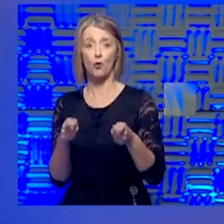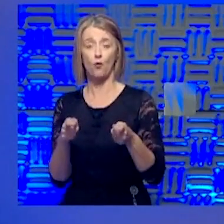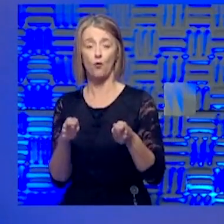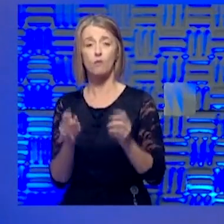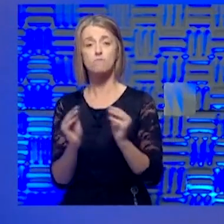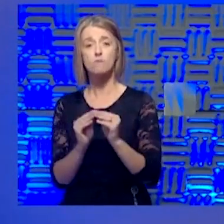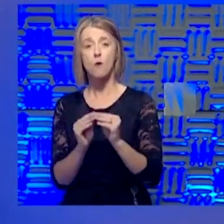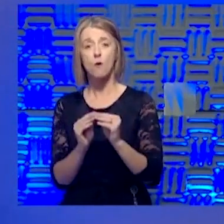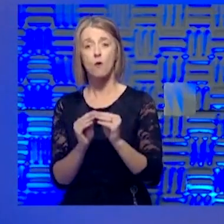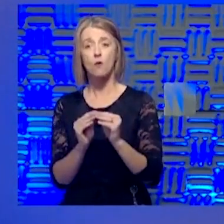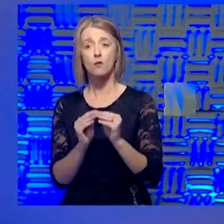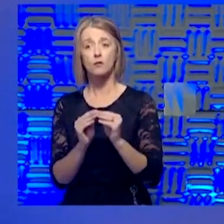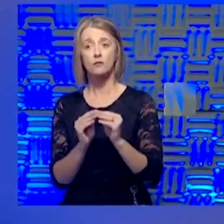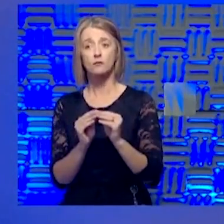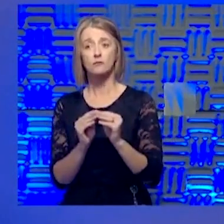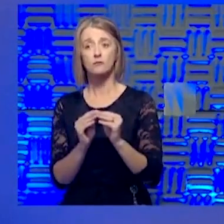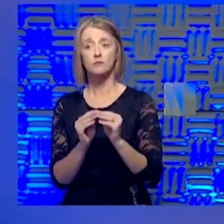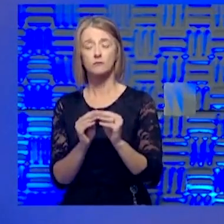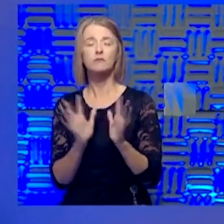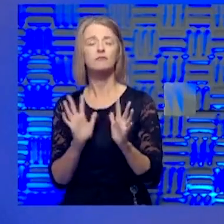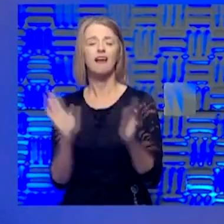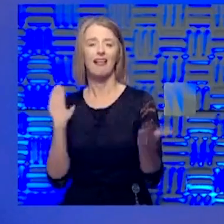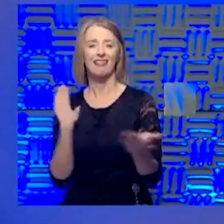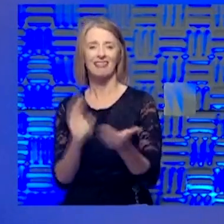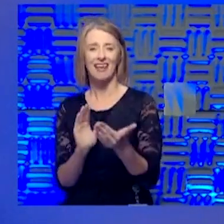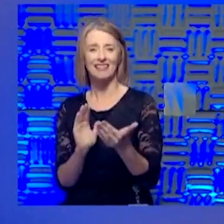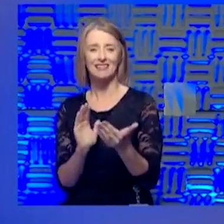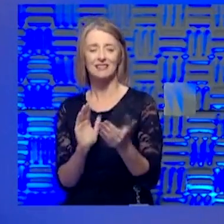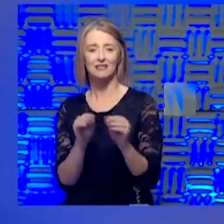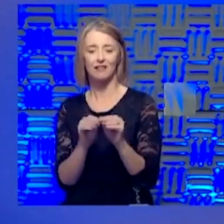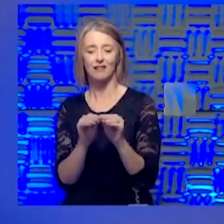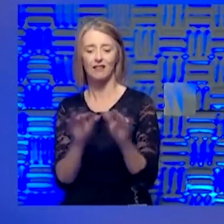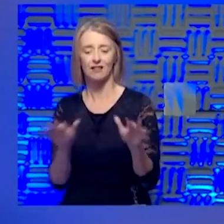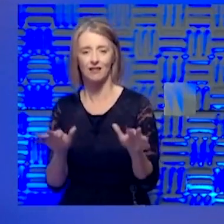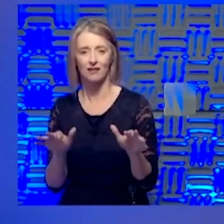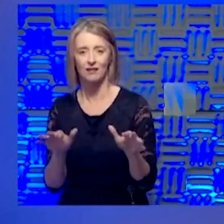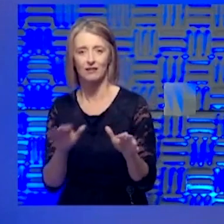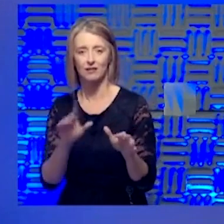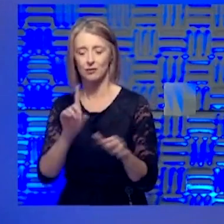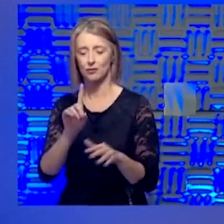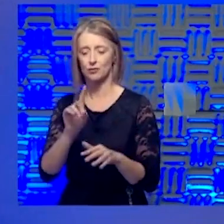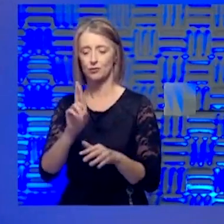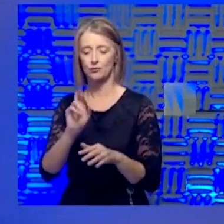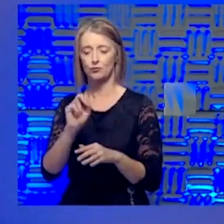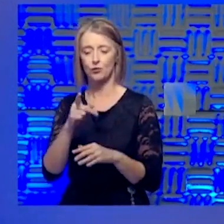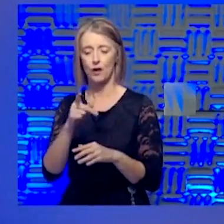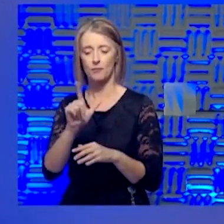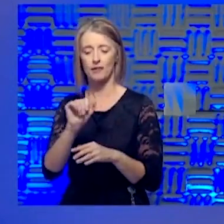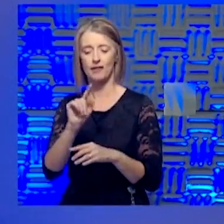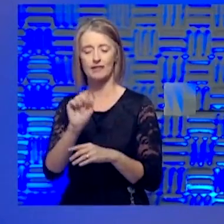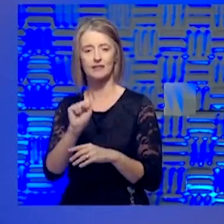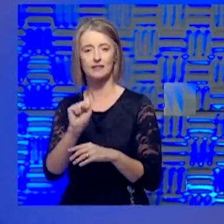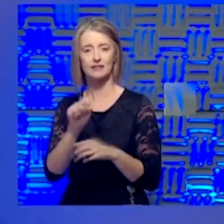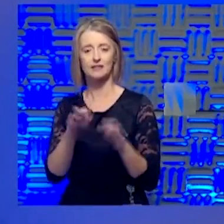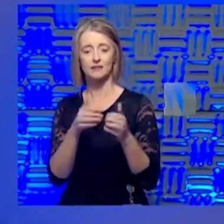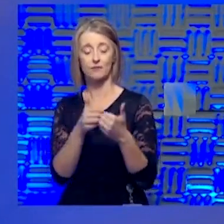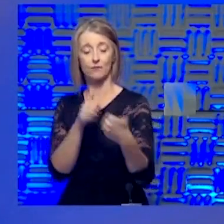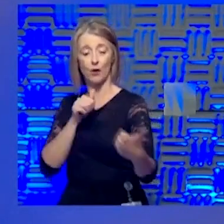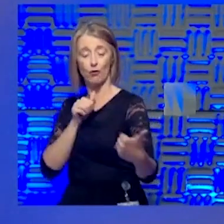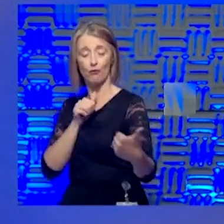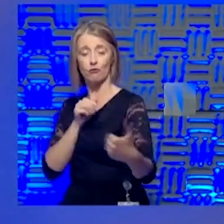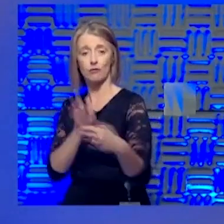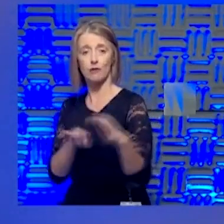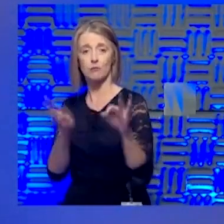bit more a little bit less droplets eventually getting further from the source. So overall, that